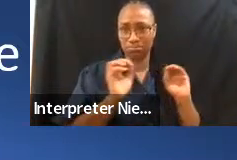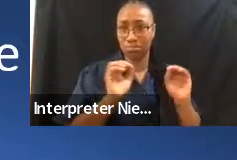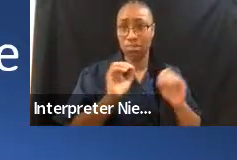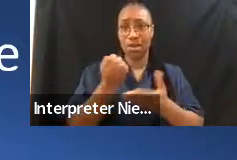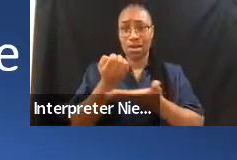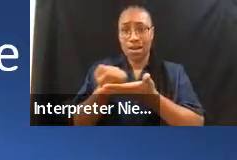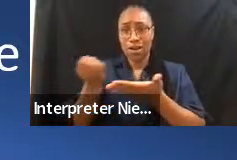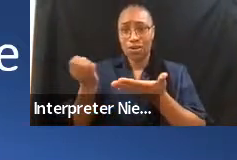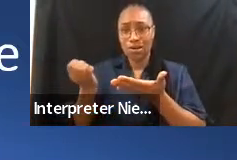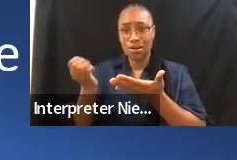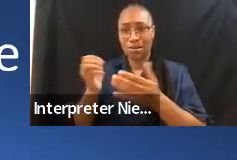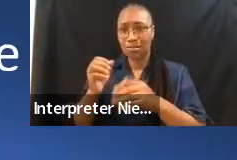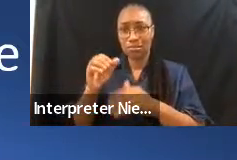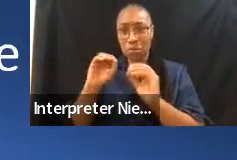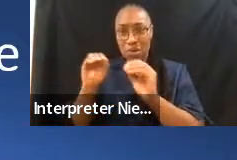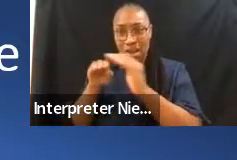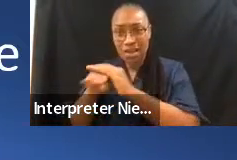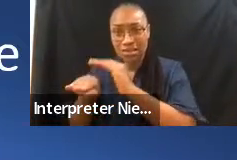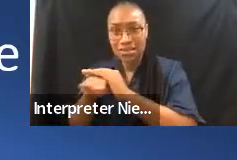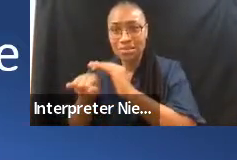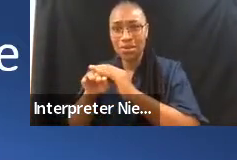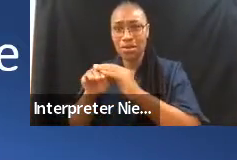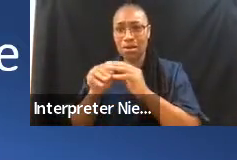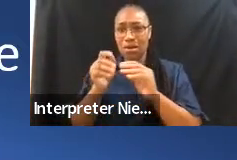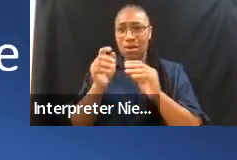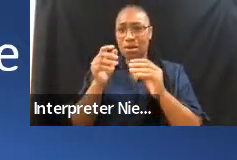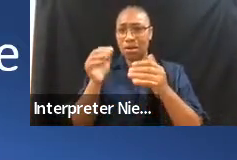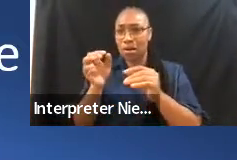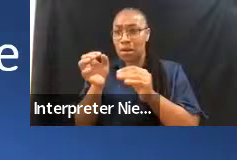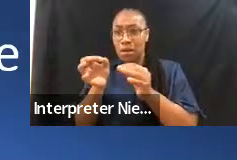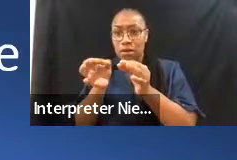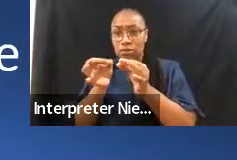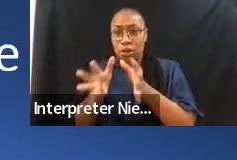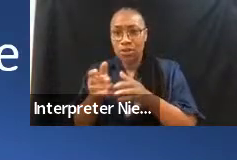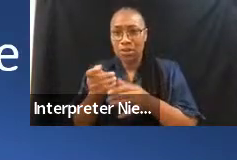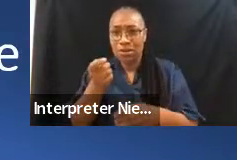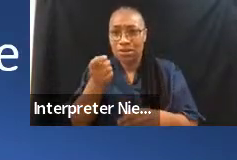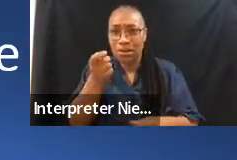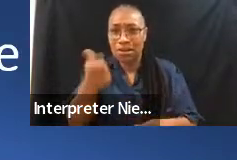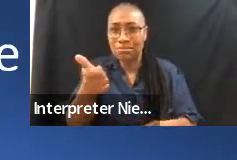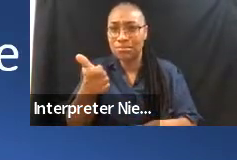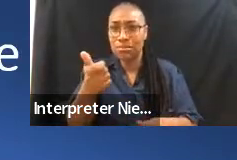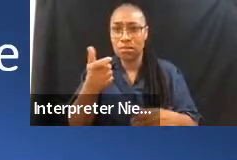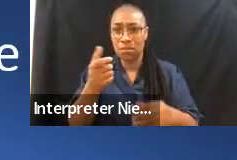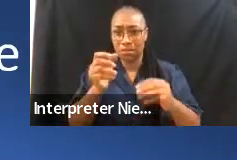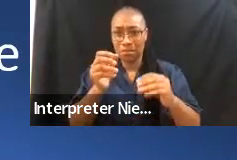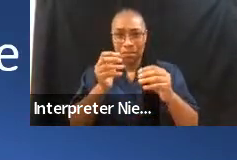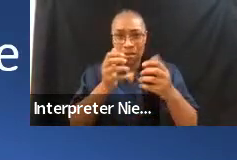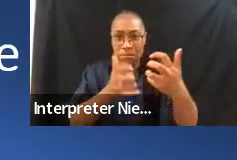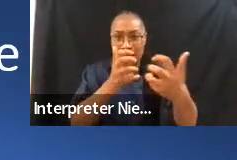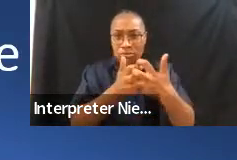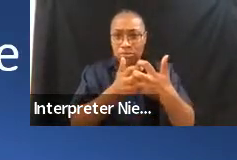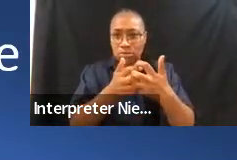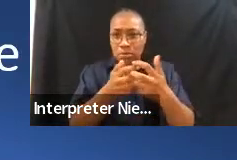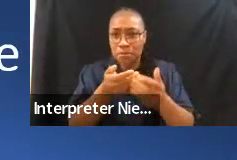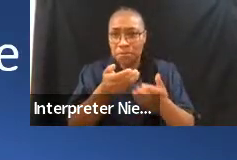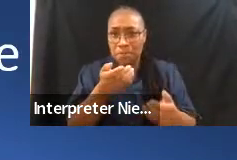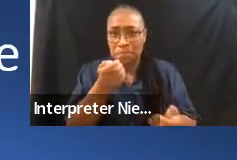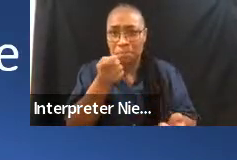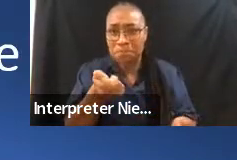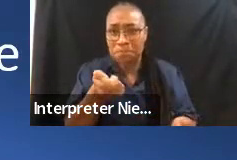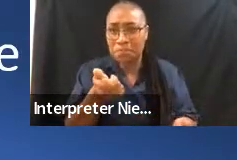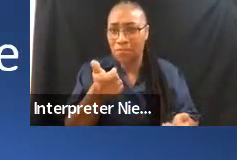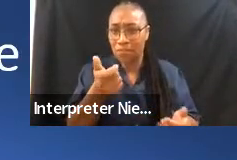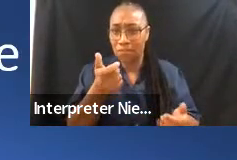the lack of sign language interpreters and individualized accommodations. To 2019, when we published